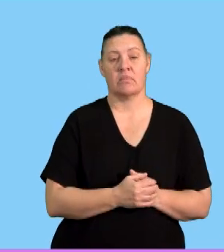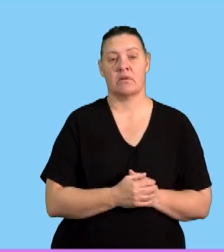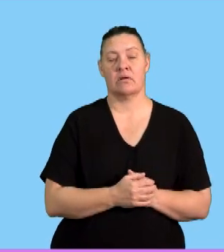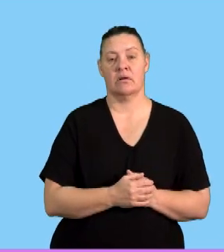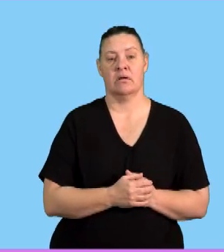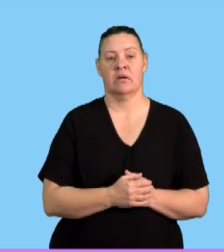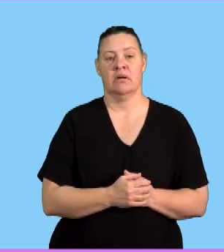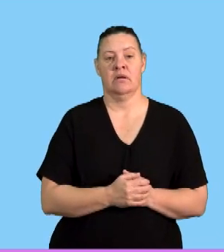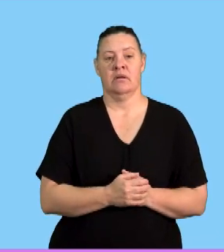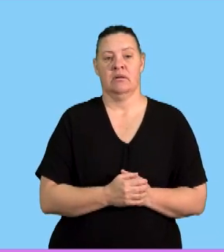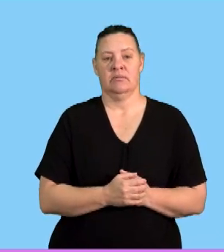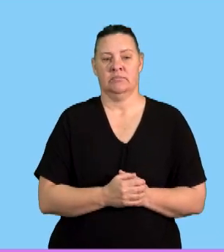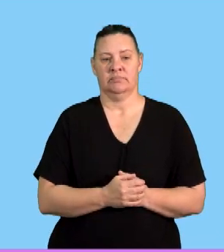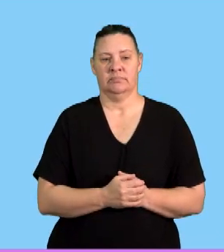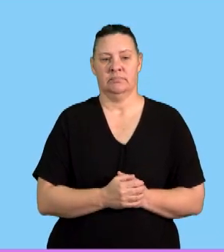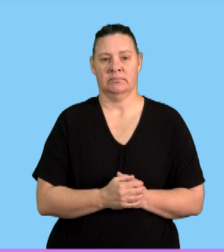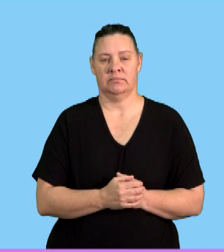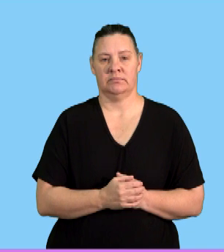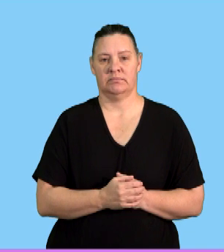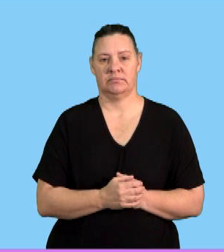Now we're going to